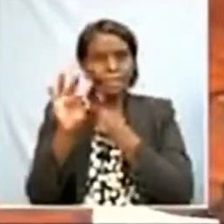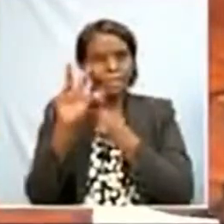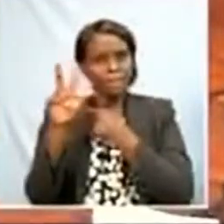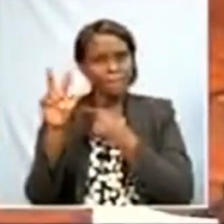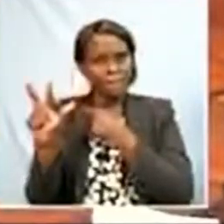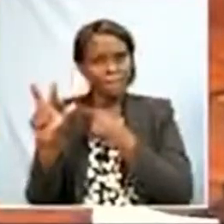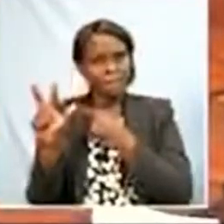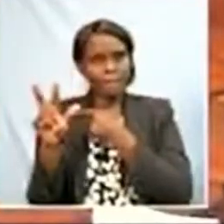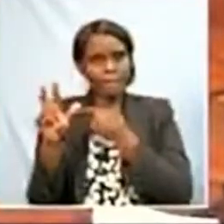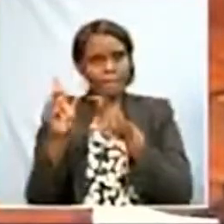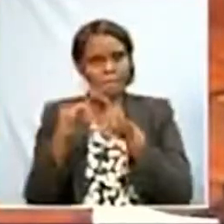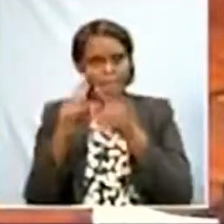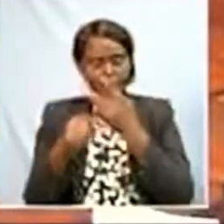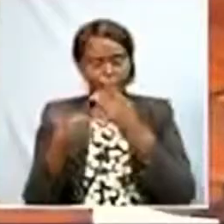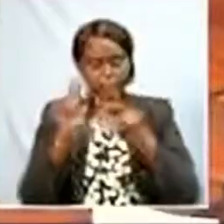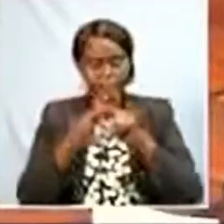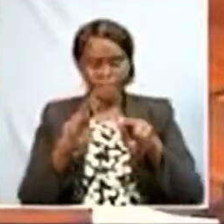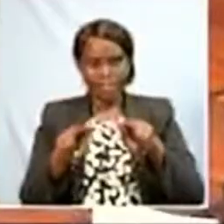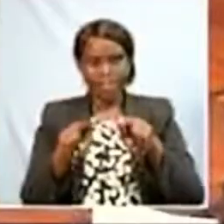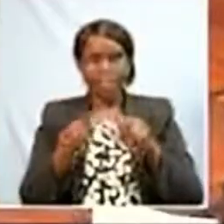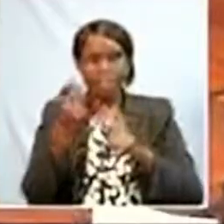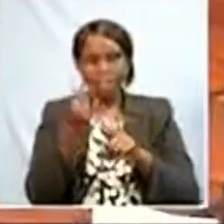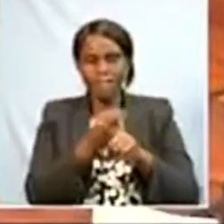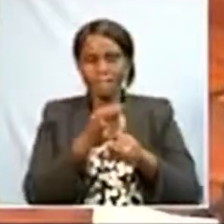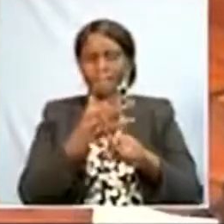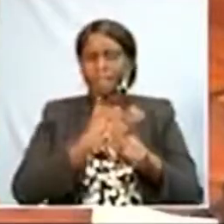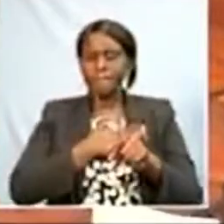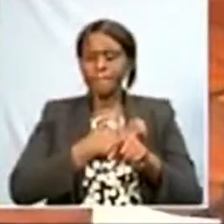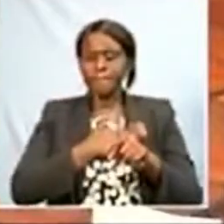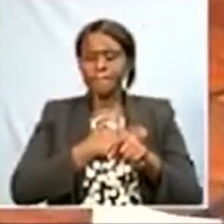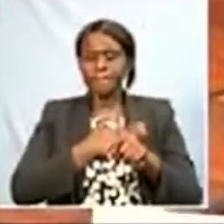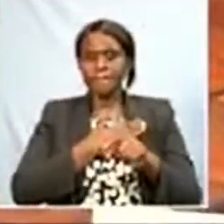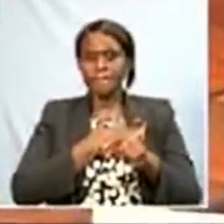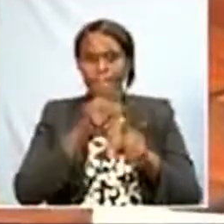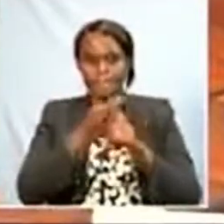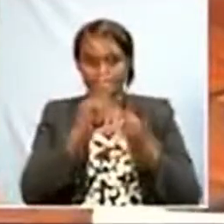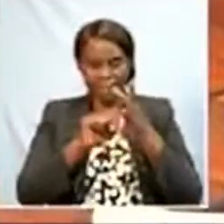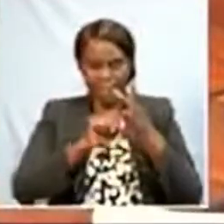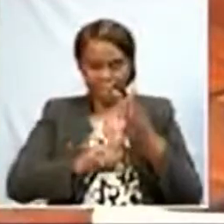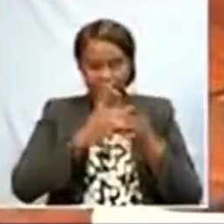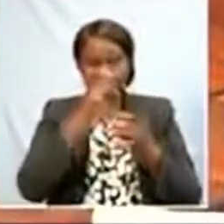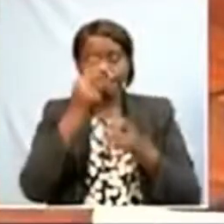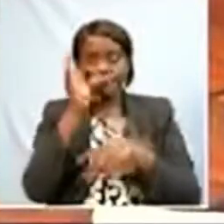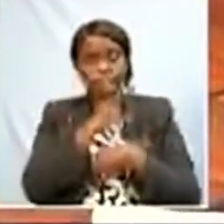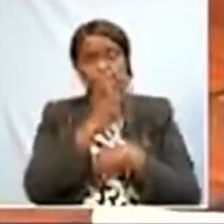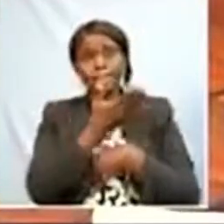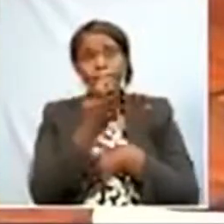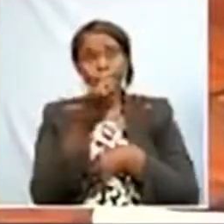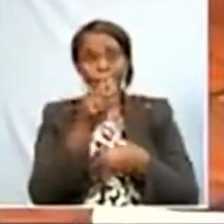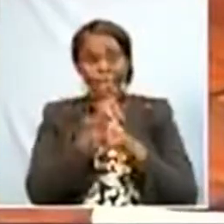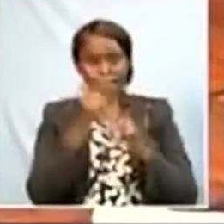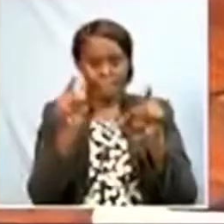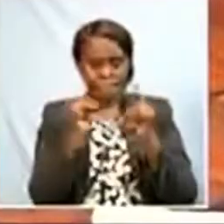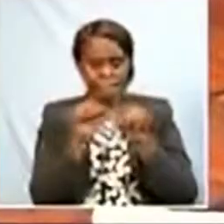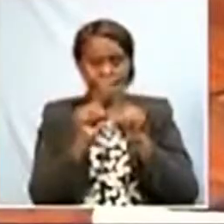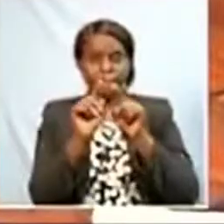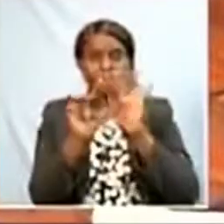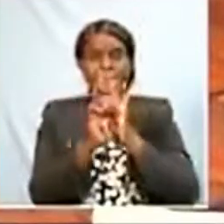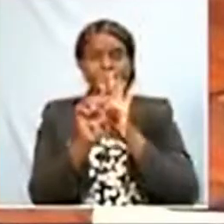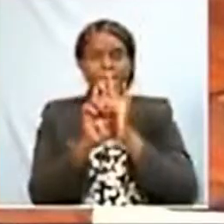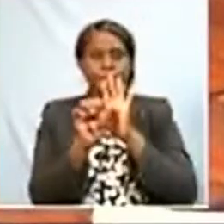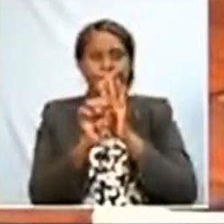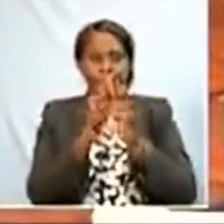622,933. But Chair, from what we saw, just like